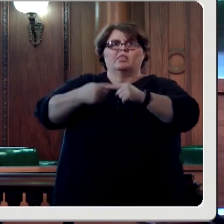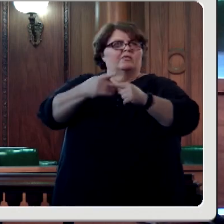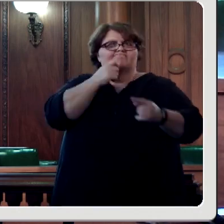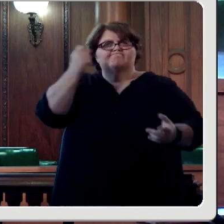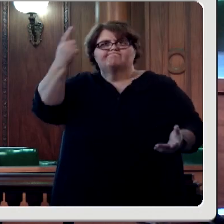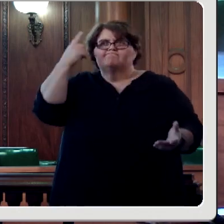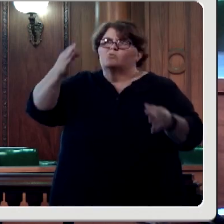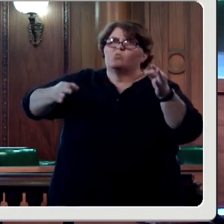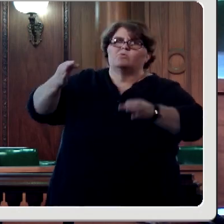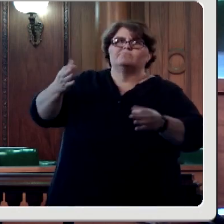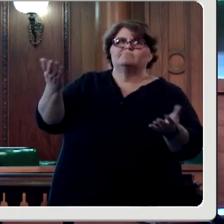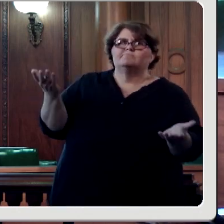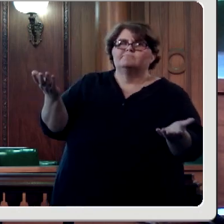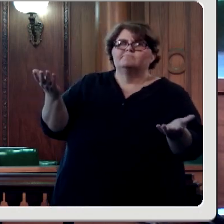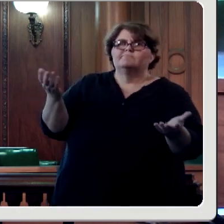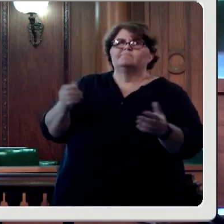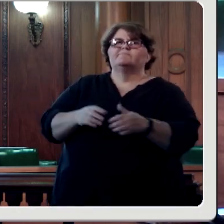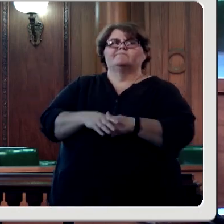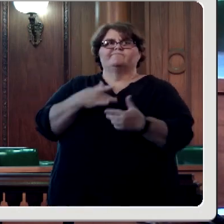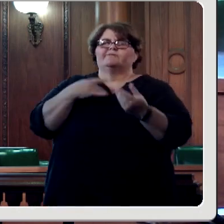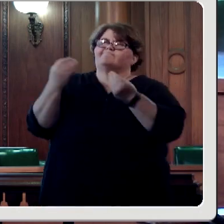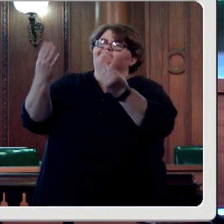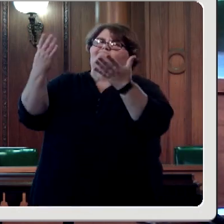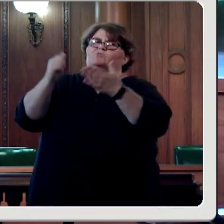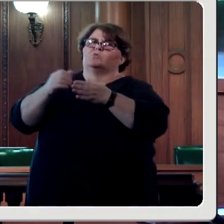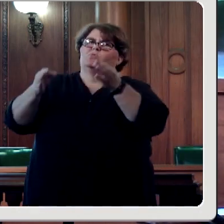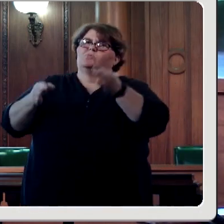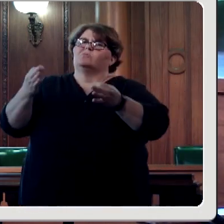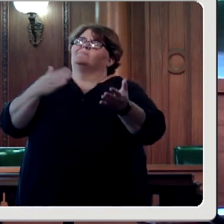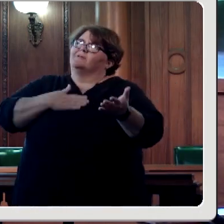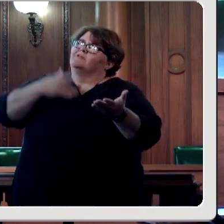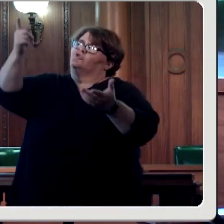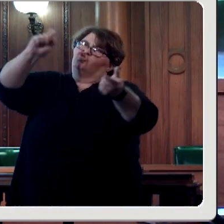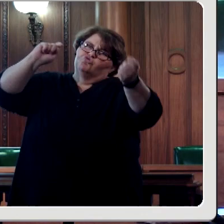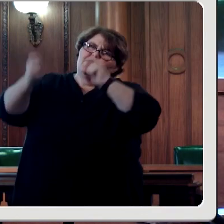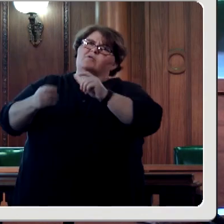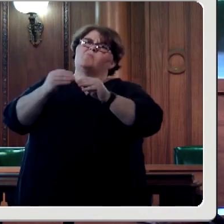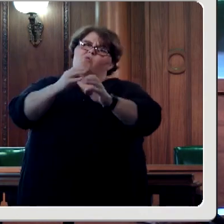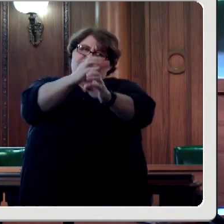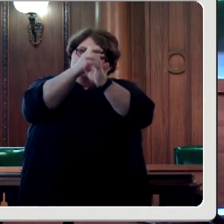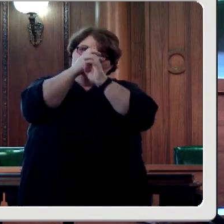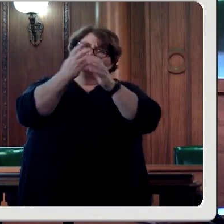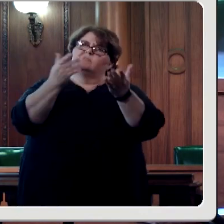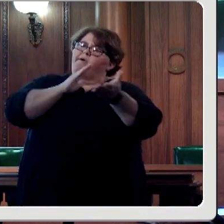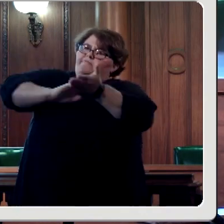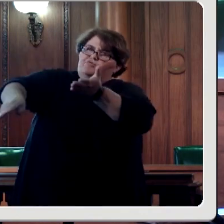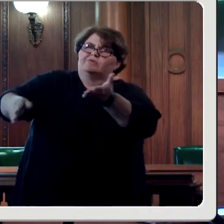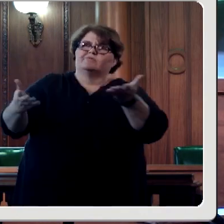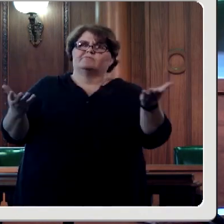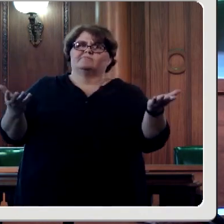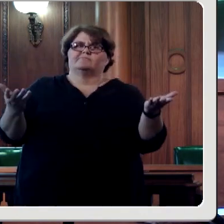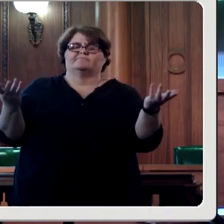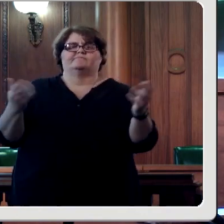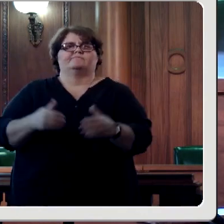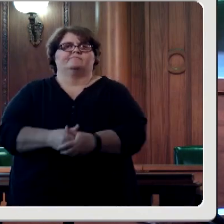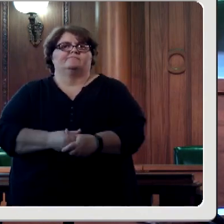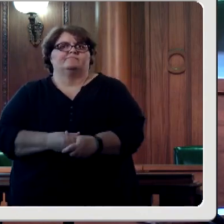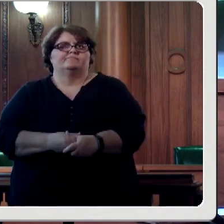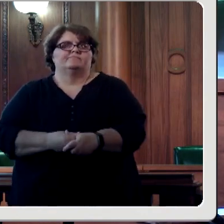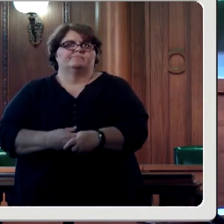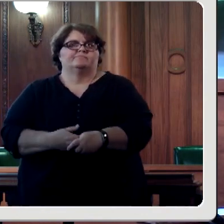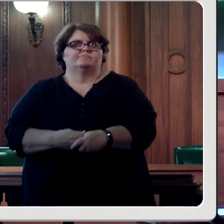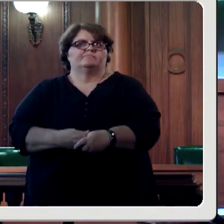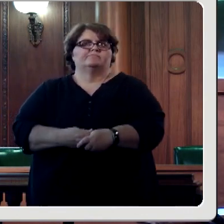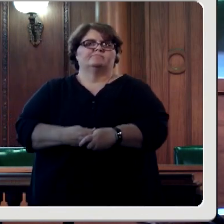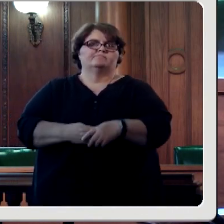to stop with our court system on that. So, the acres, we made that arrest. I